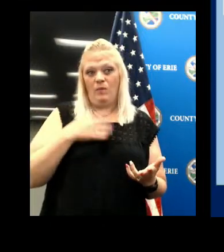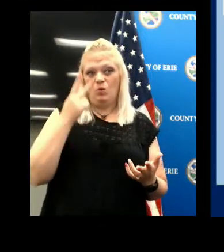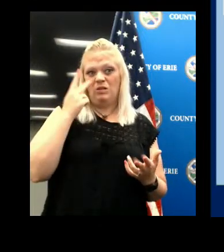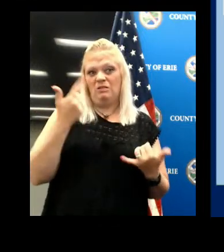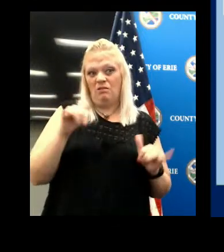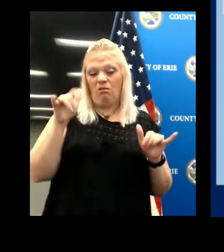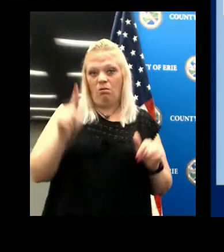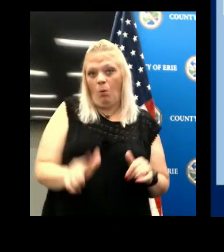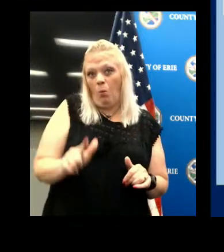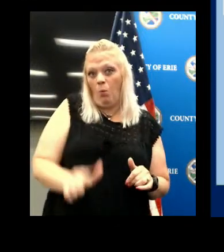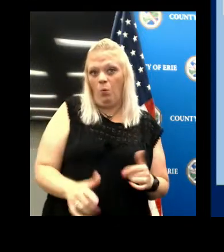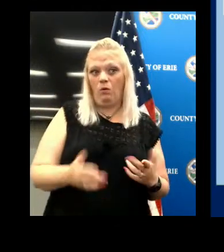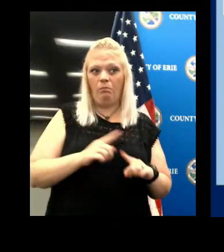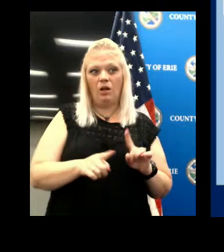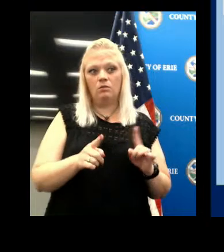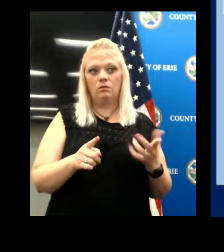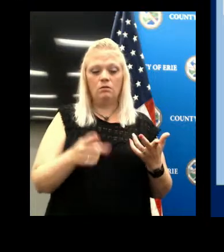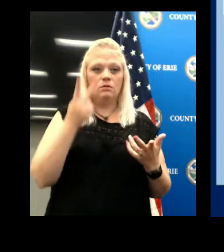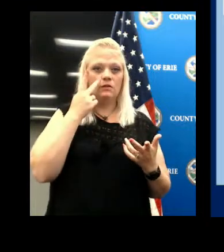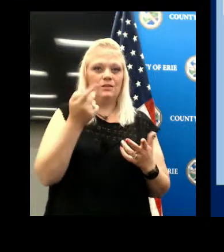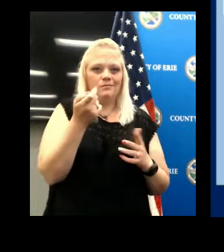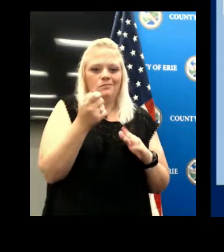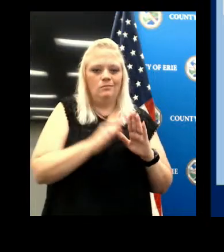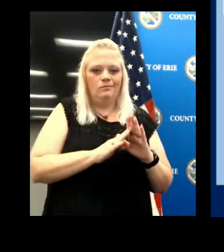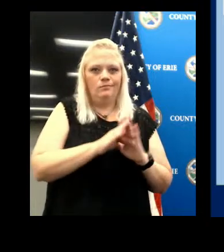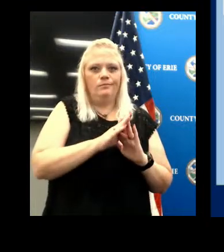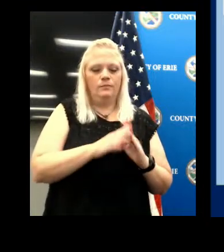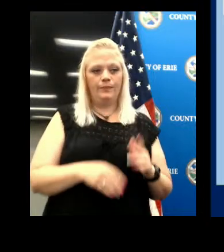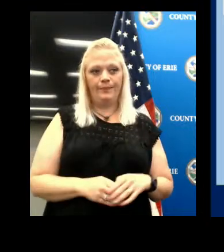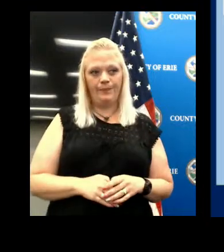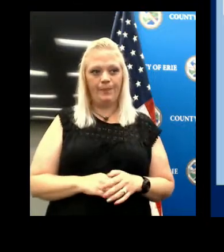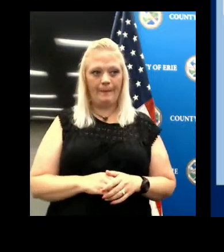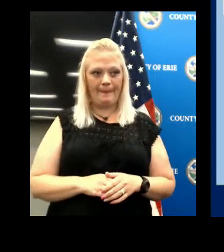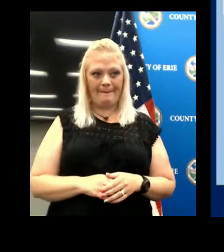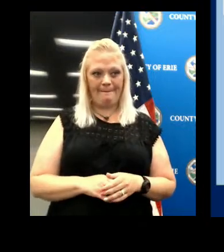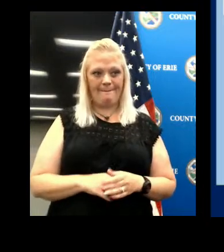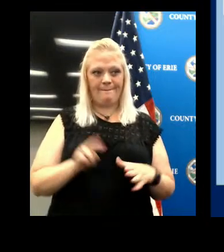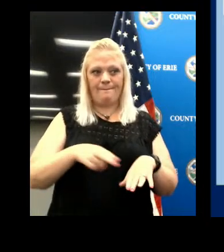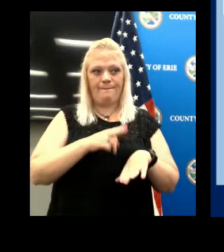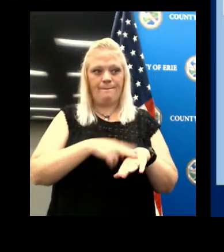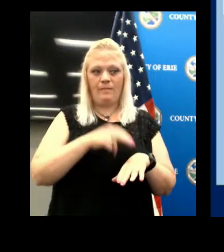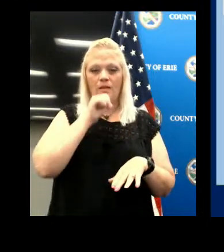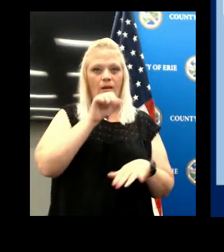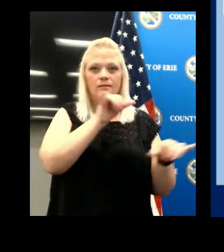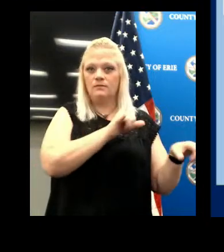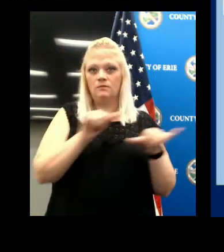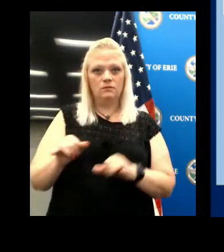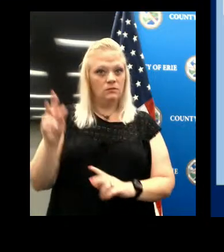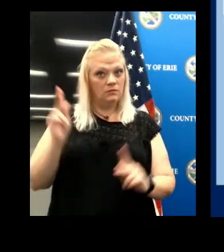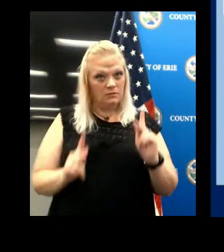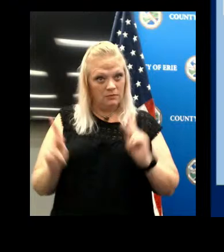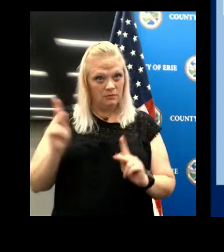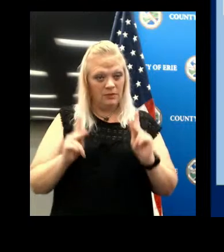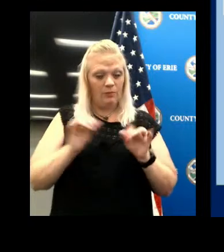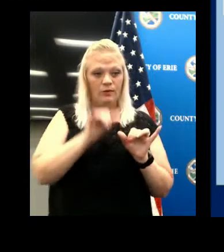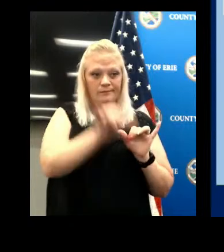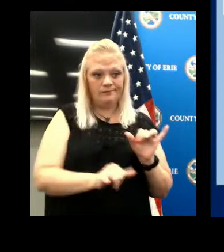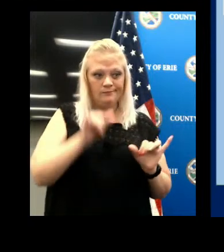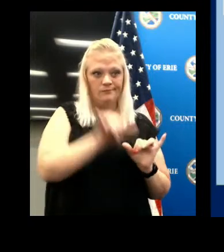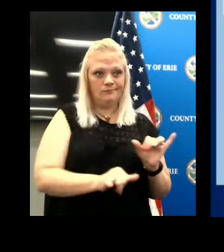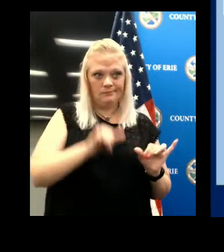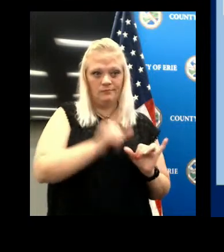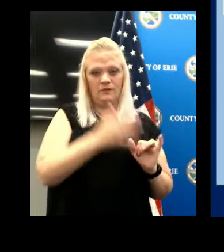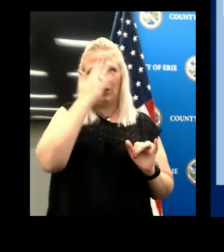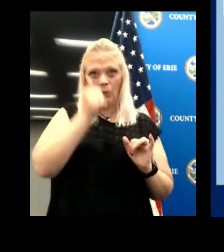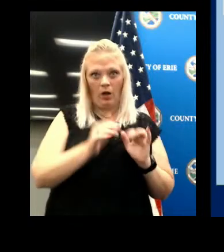still low, but we have seen a slight uptick. And of course, these are not the same people just staying in the hospital. It's why you have ups